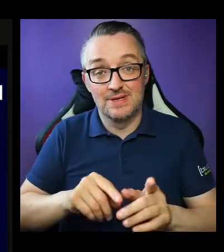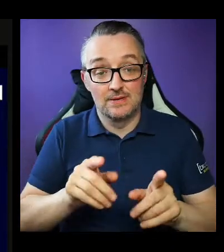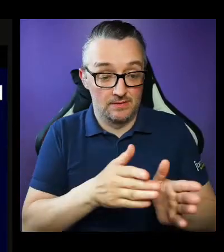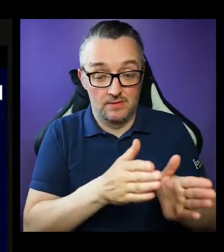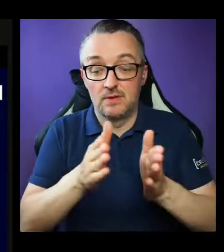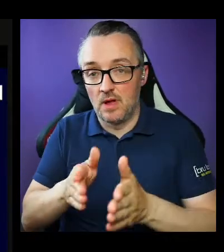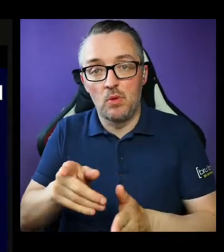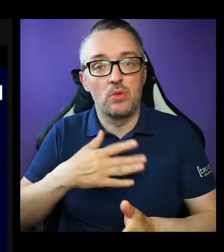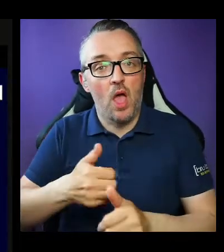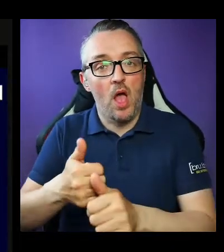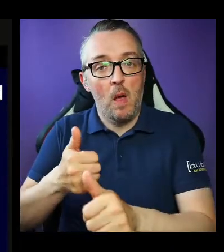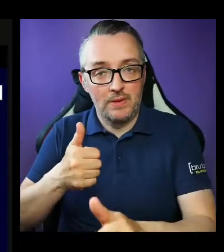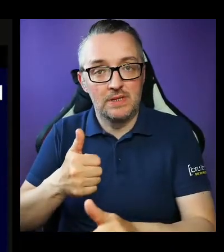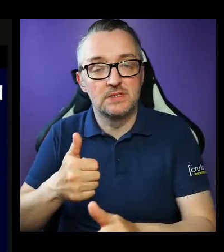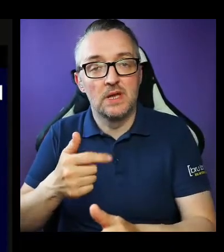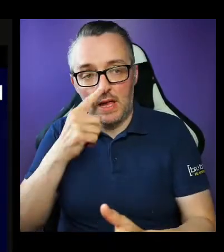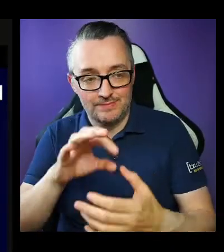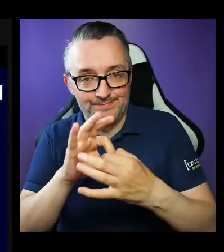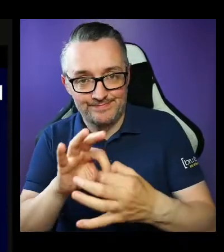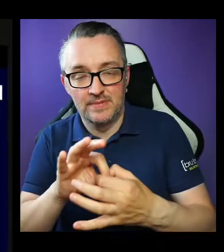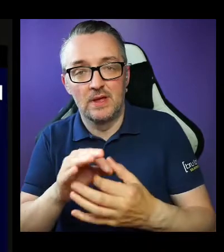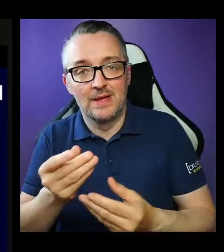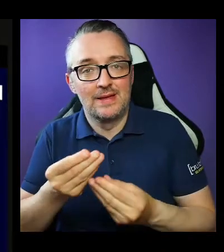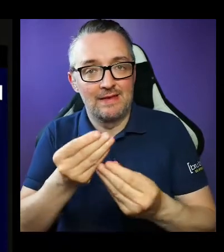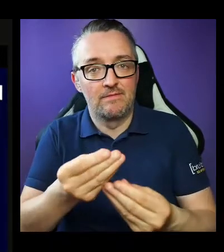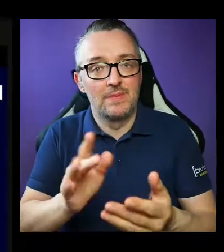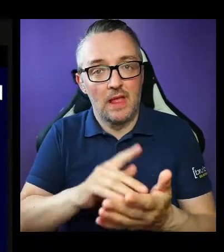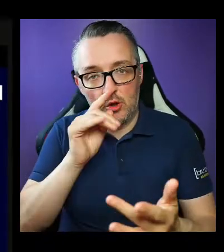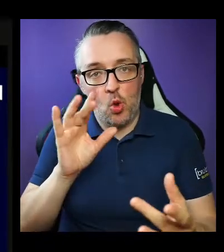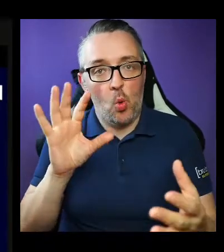offerings and also connect with their customers.